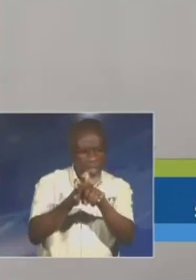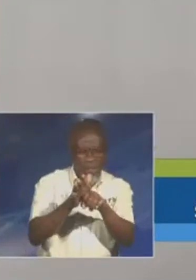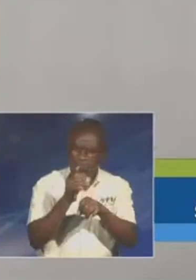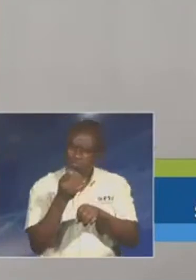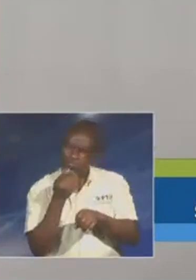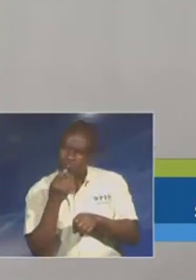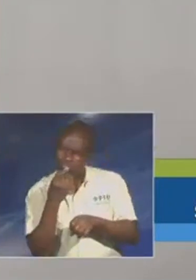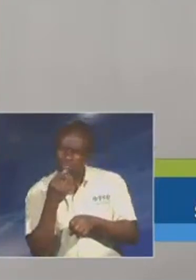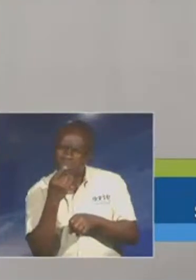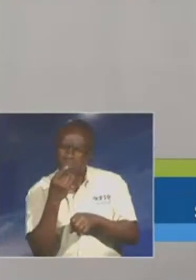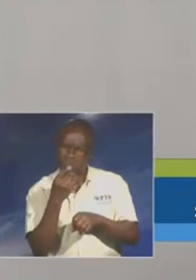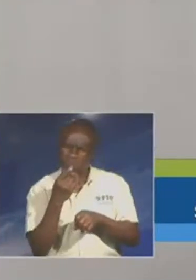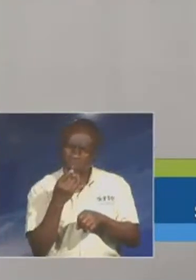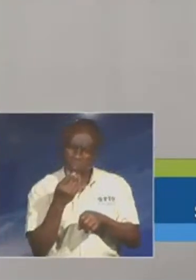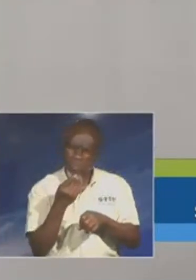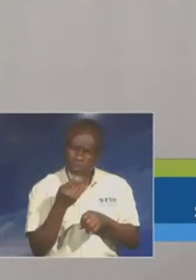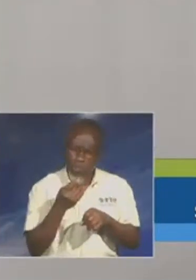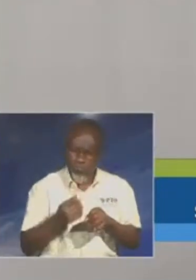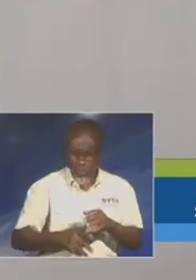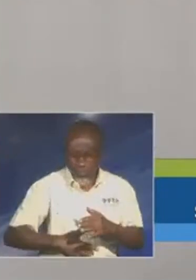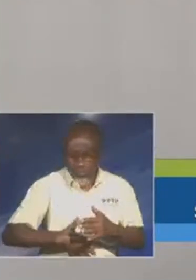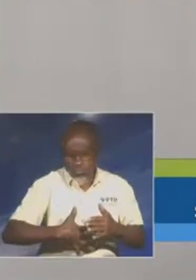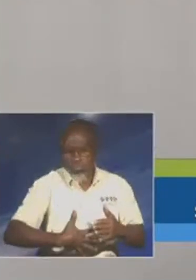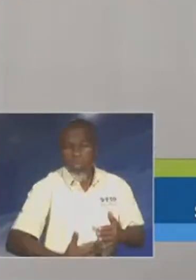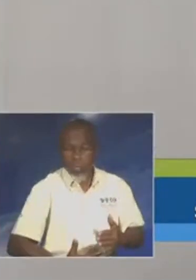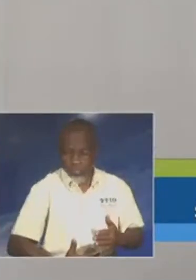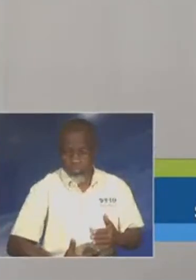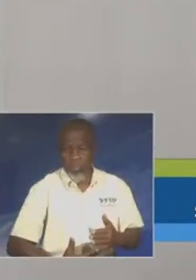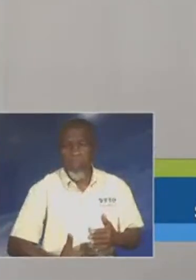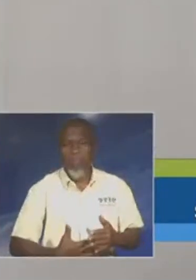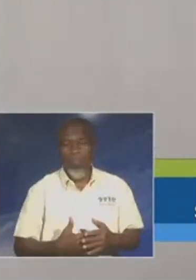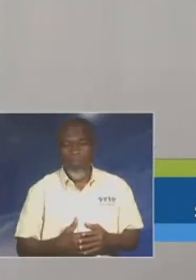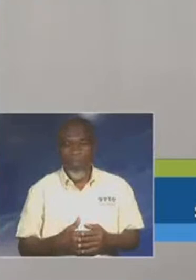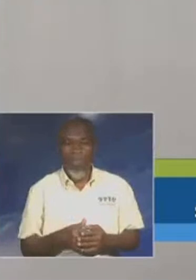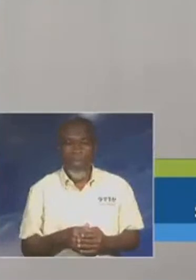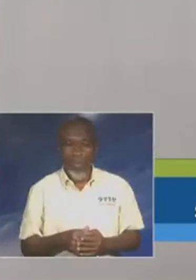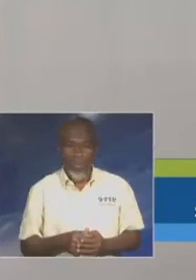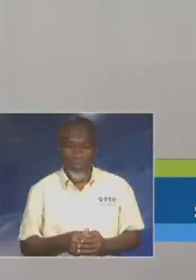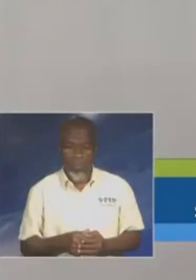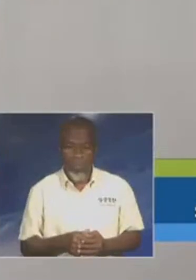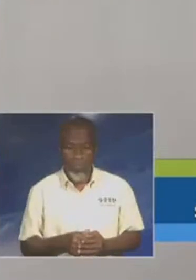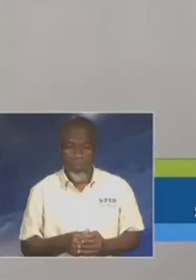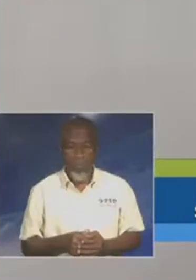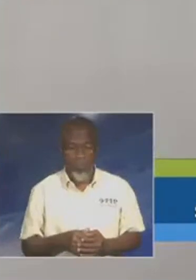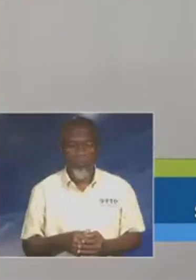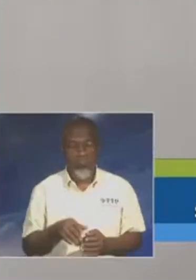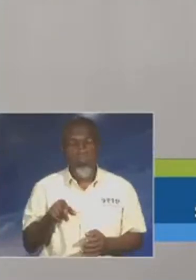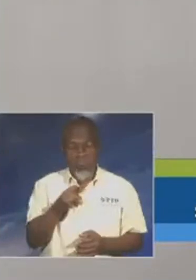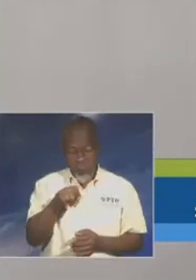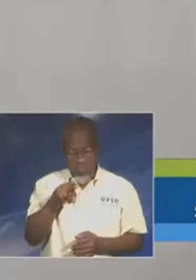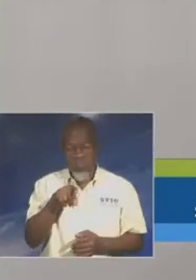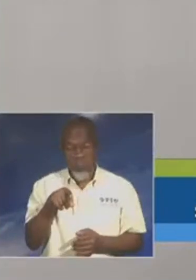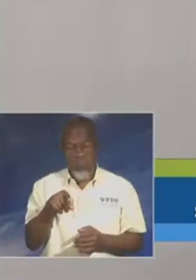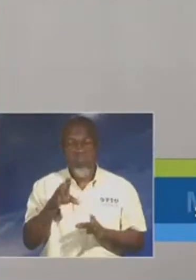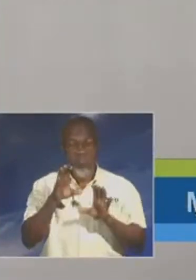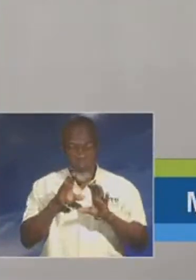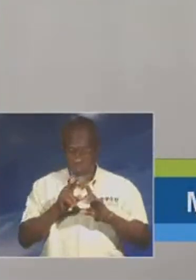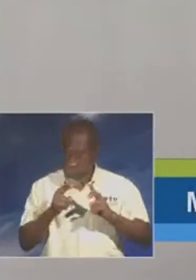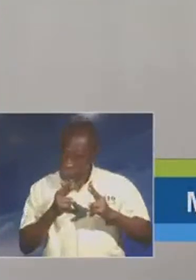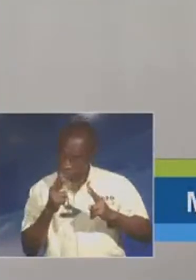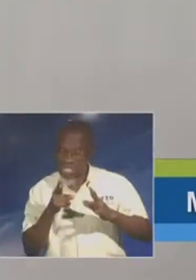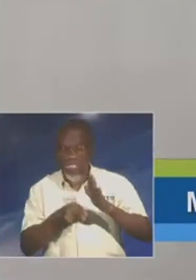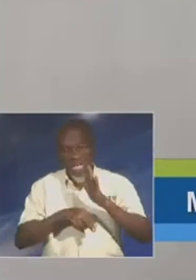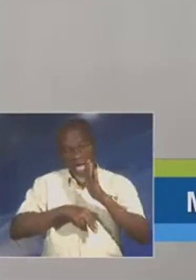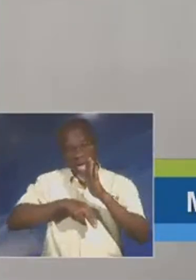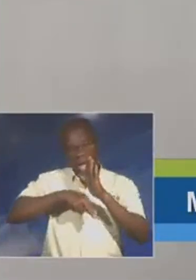you're pregnant and those things are, or those states are very high risk, or you're very vulnerable.